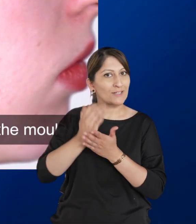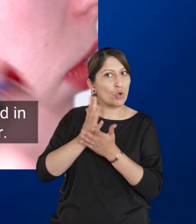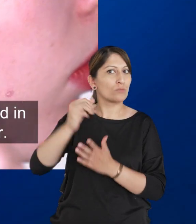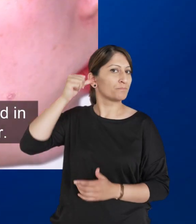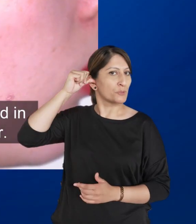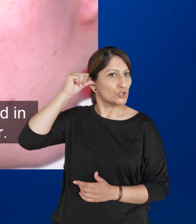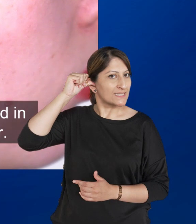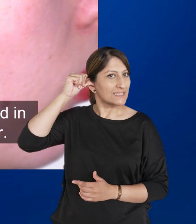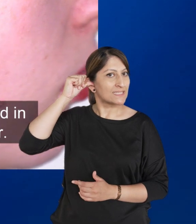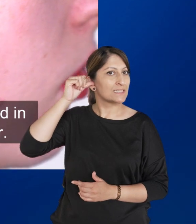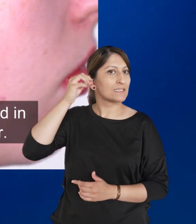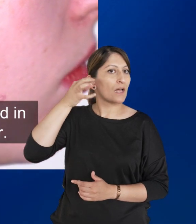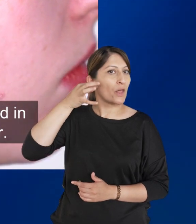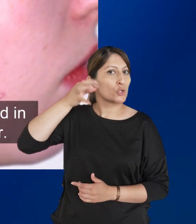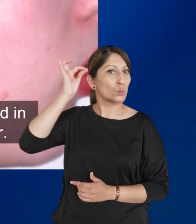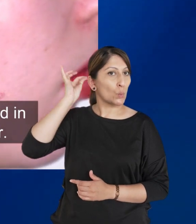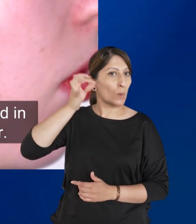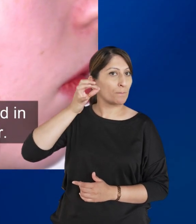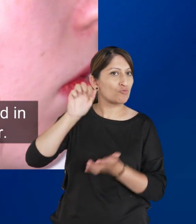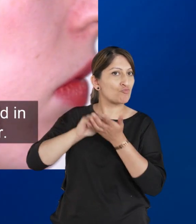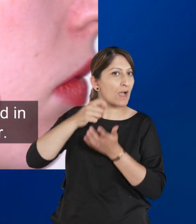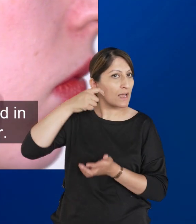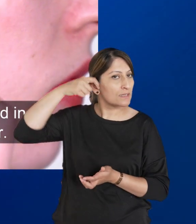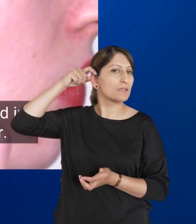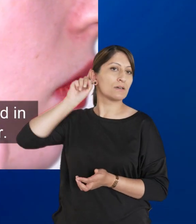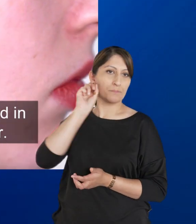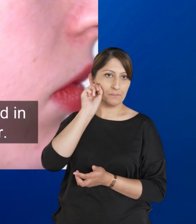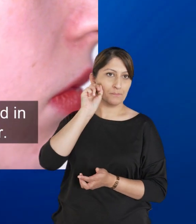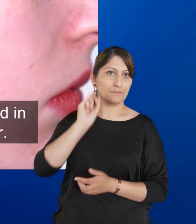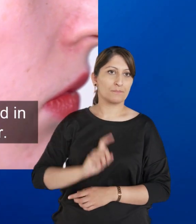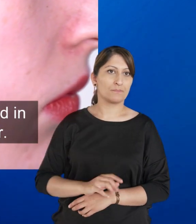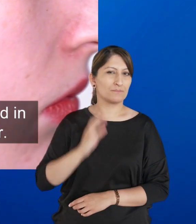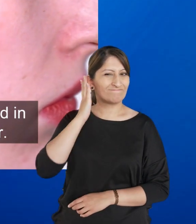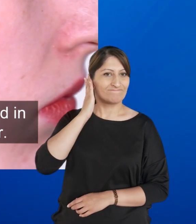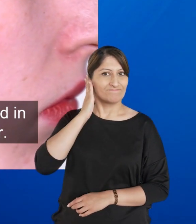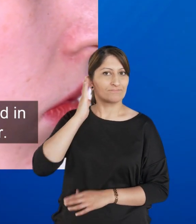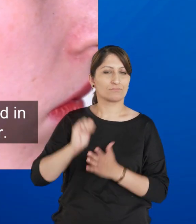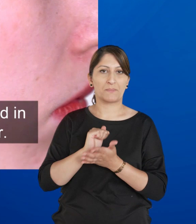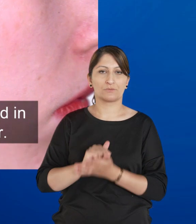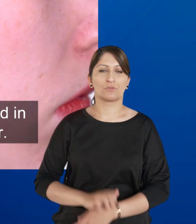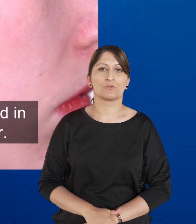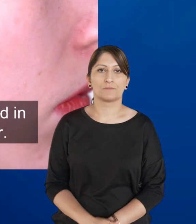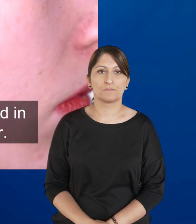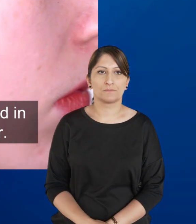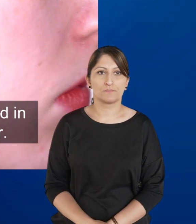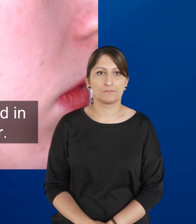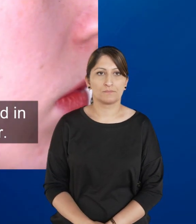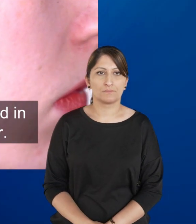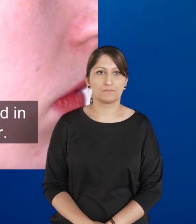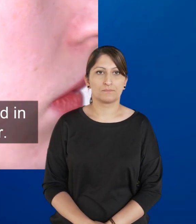mould or the thin tube and rubber dome is correctly positioned in your ear and pushed firmly and snugly into your